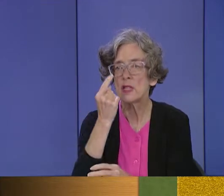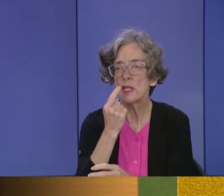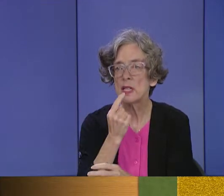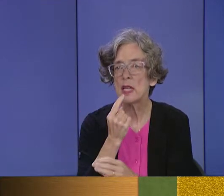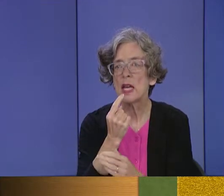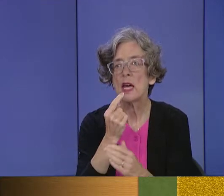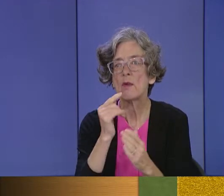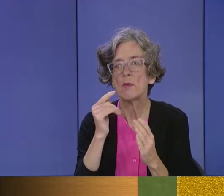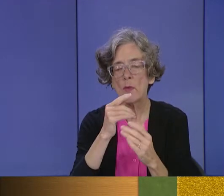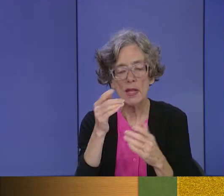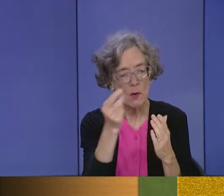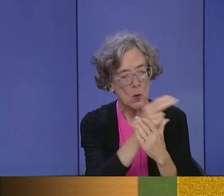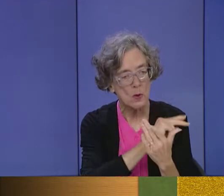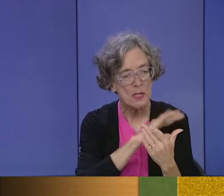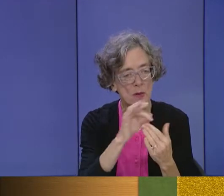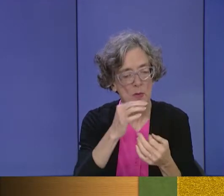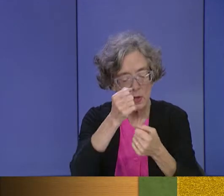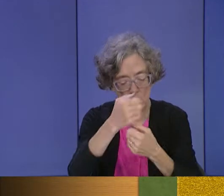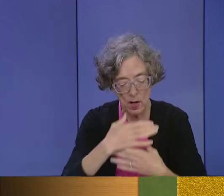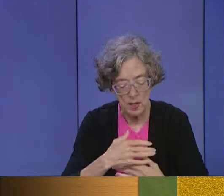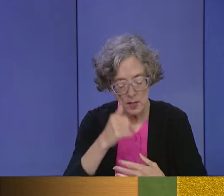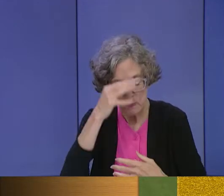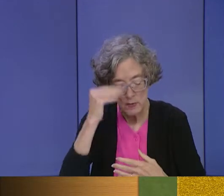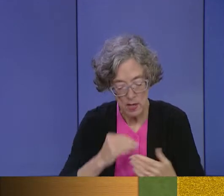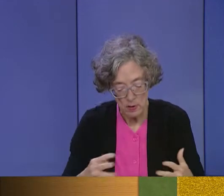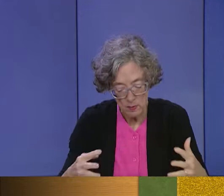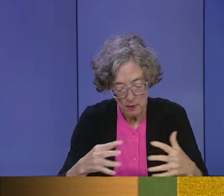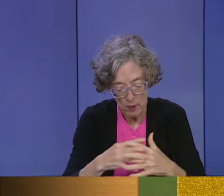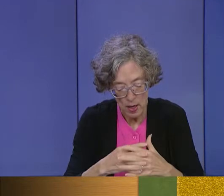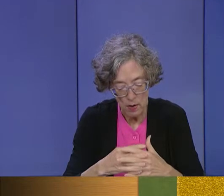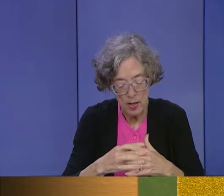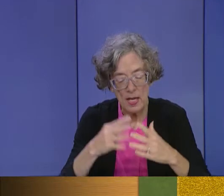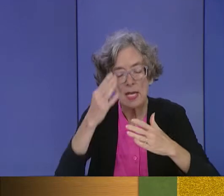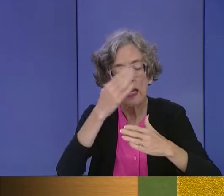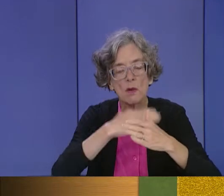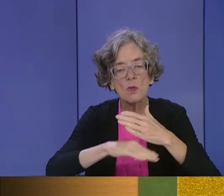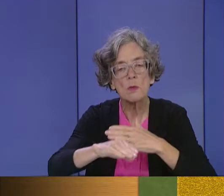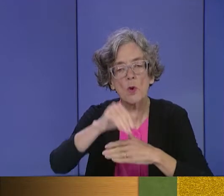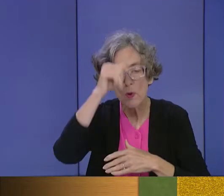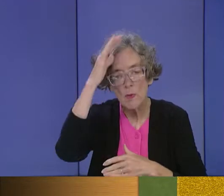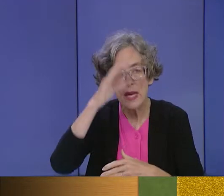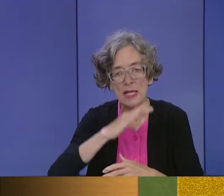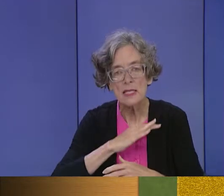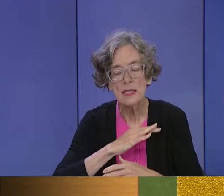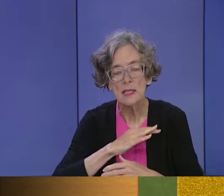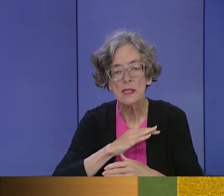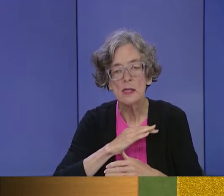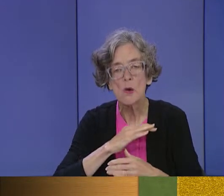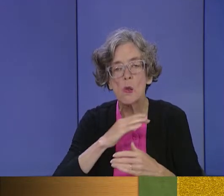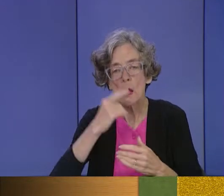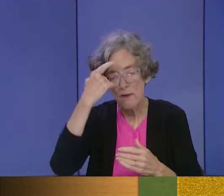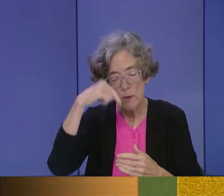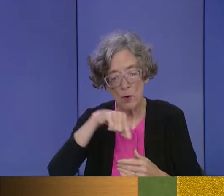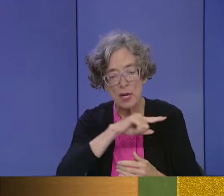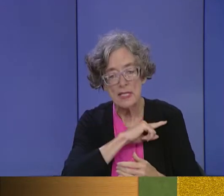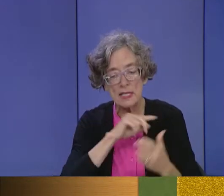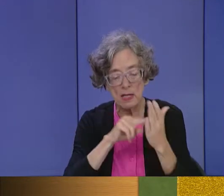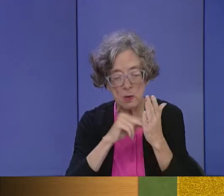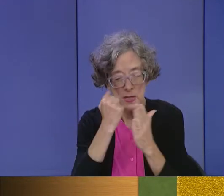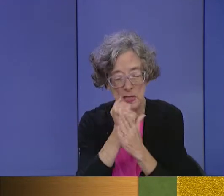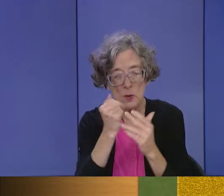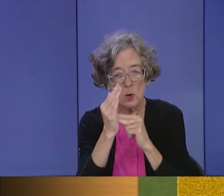heaven, and by the Holy Spirit was incarnate of the Virgin Mary and became man. For our sake he